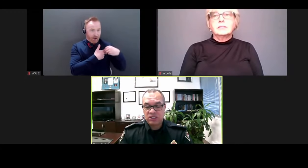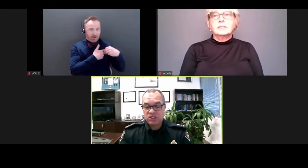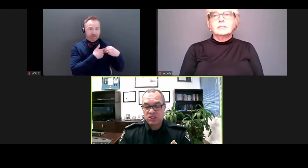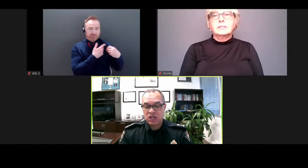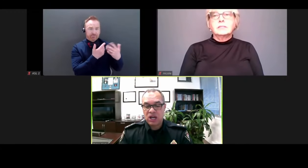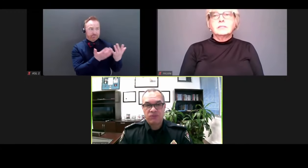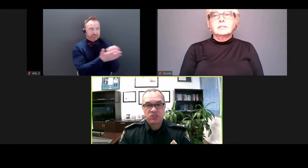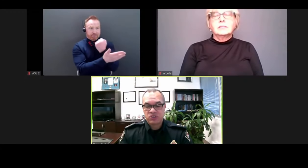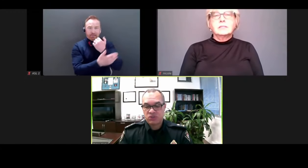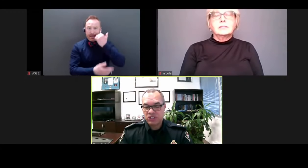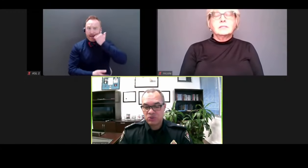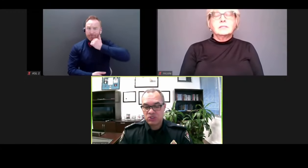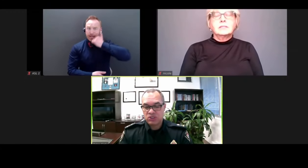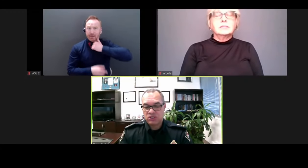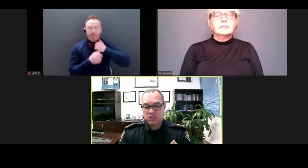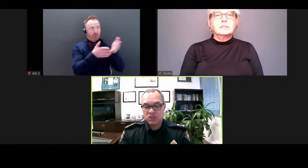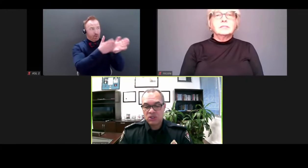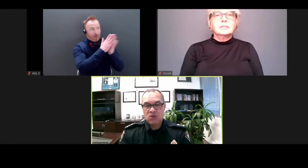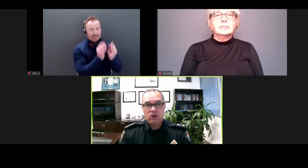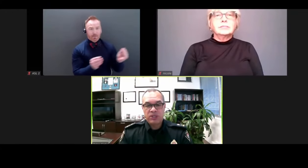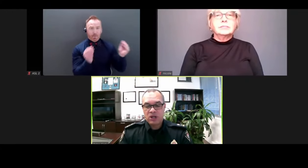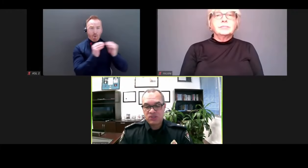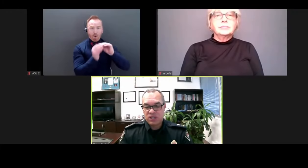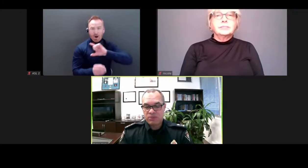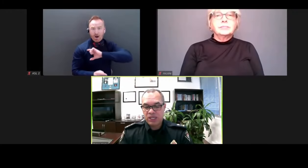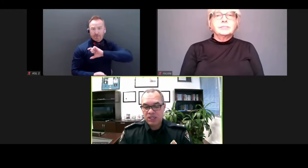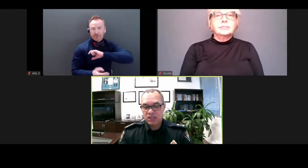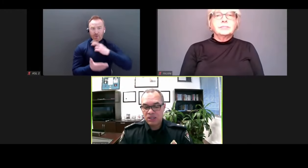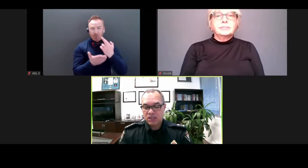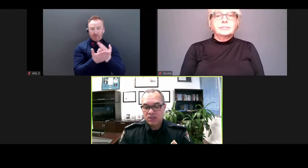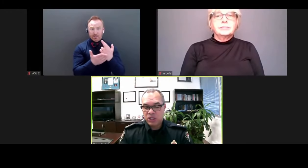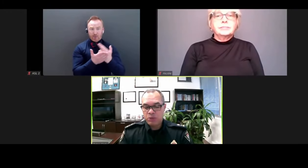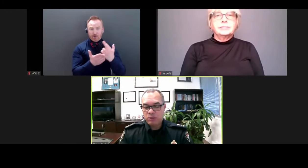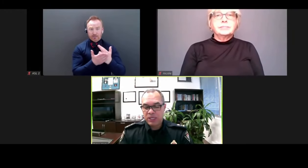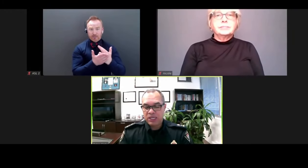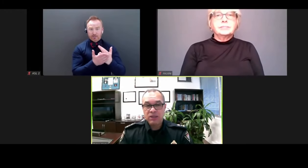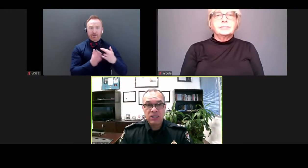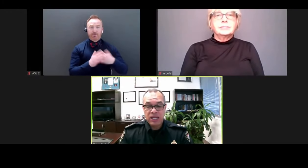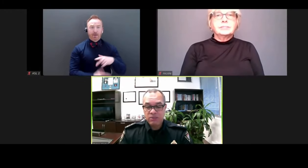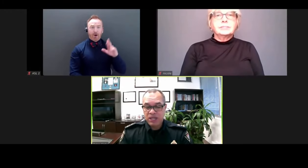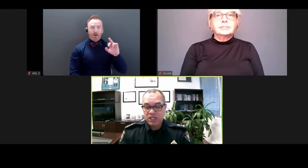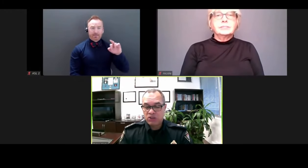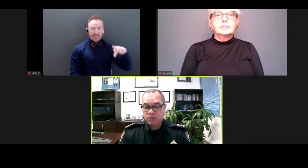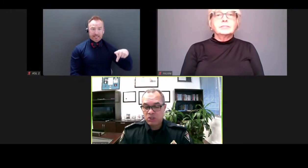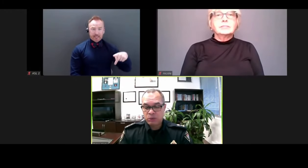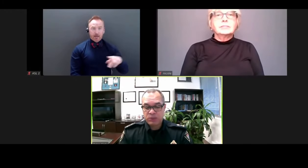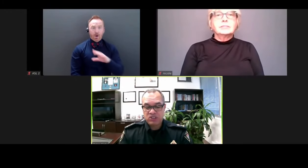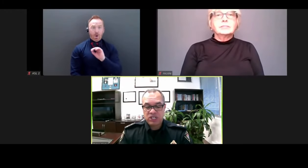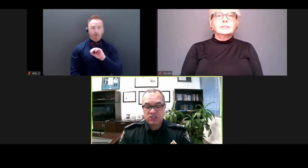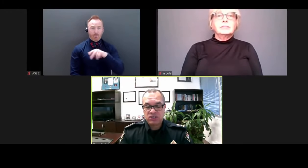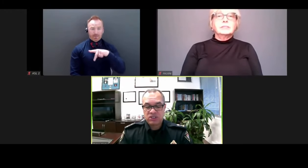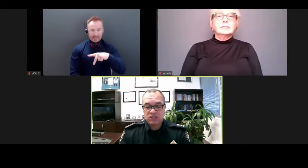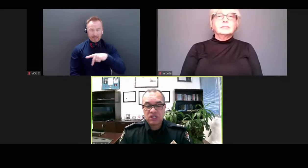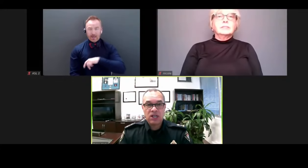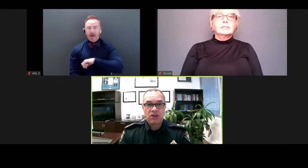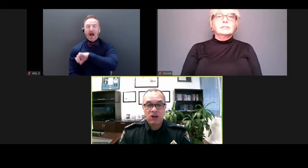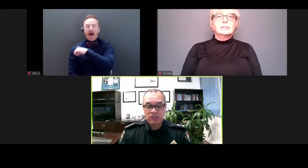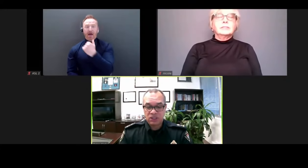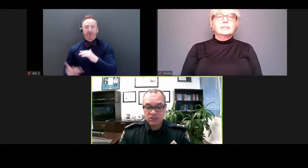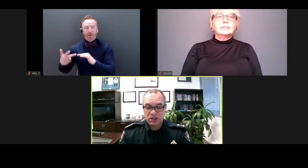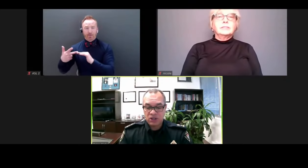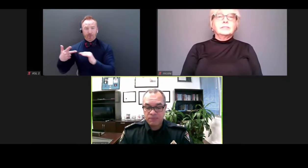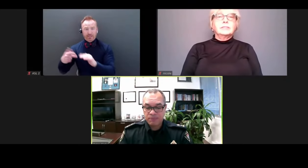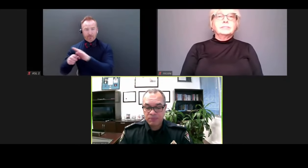requested and received additional officers and resources from the RCMP, the OPP, and many other municipal police agencies